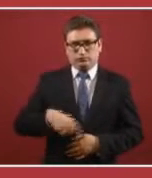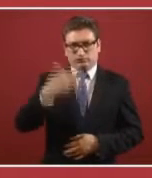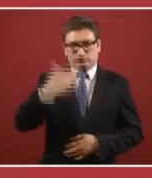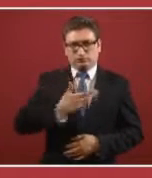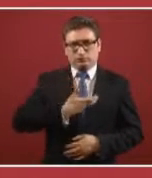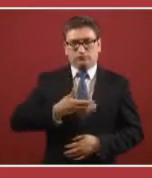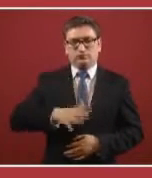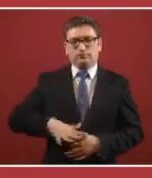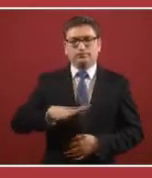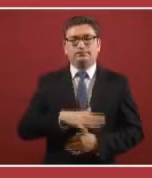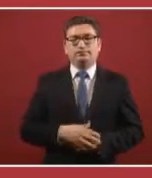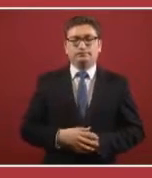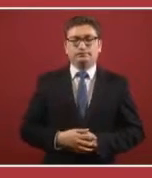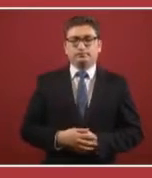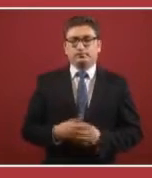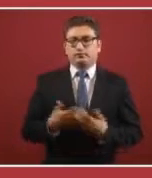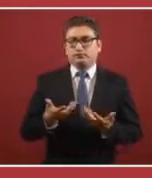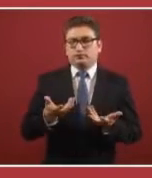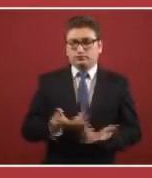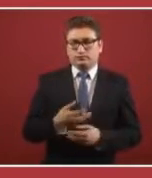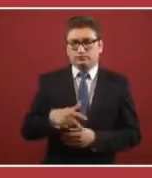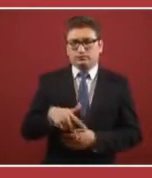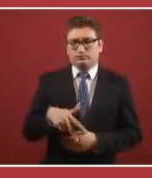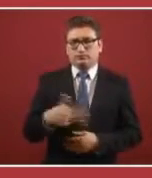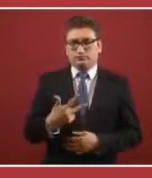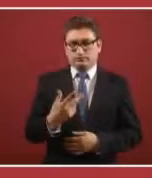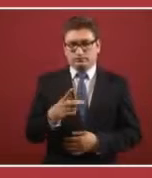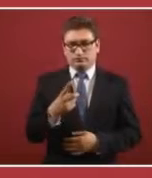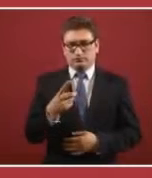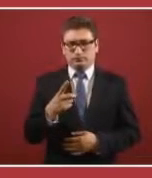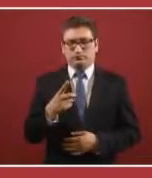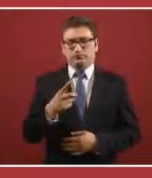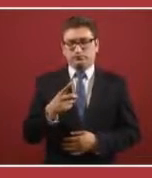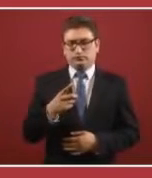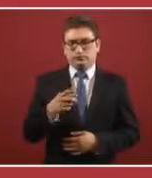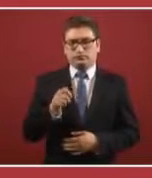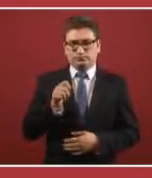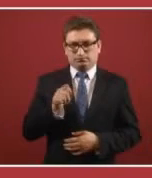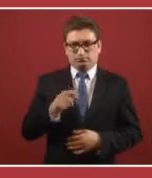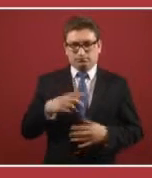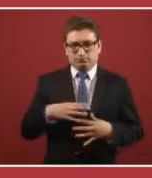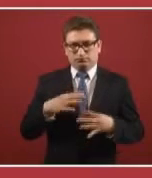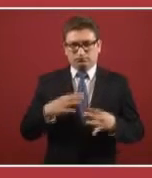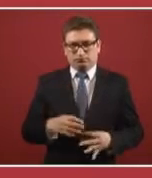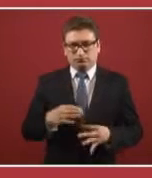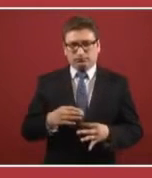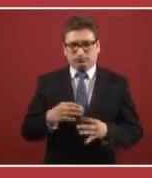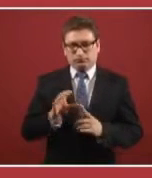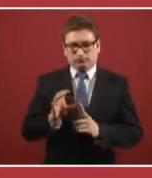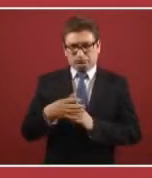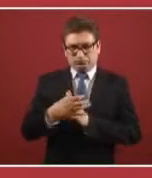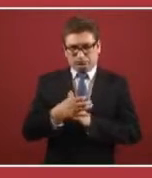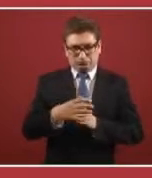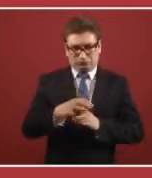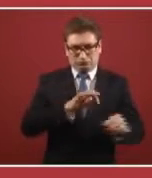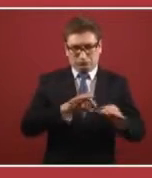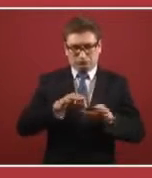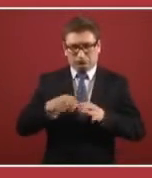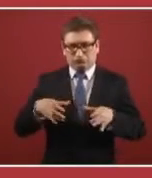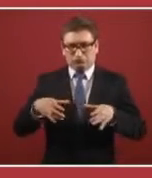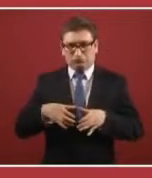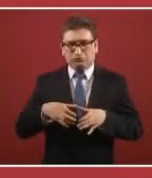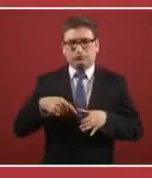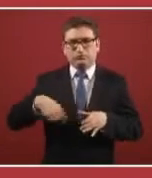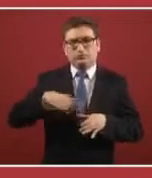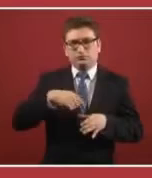Palacio Nacional here in fuera el propio National, 13 de diciembre, the donde se the creó 3 of December, la where they fiscal- la decreed, comisión they created a presidencial para